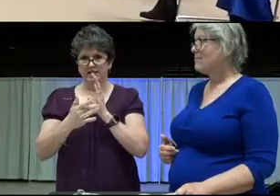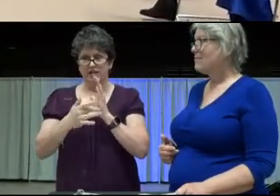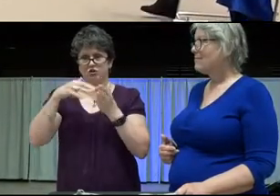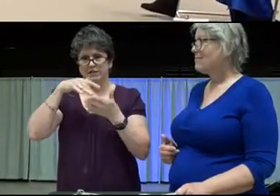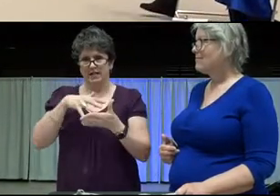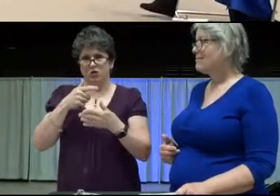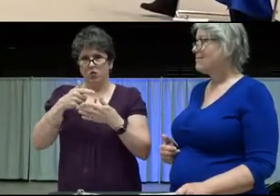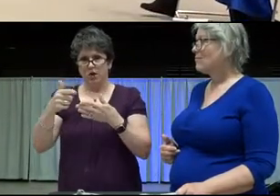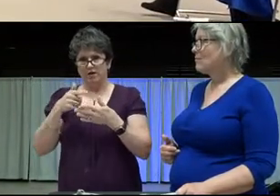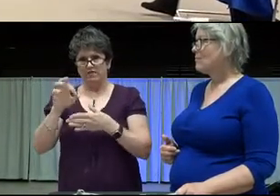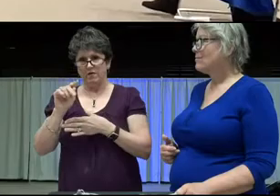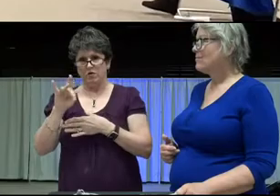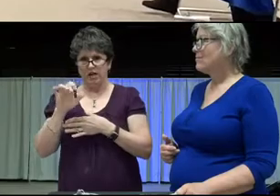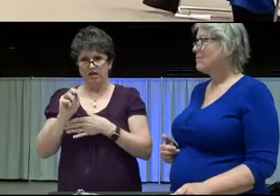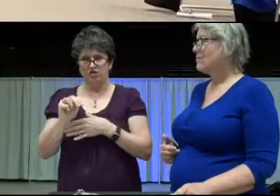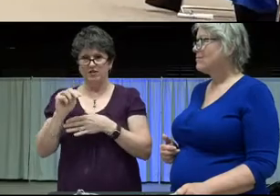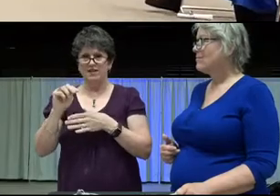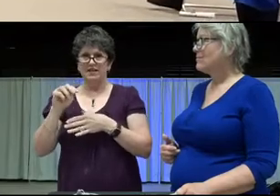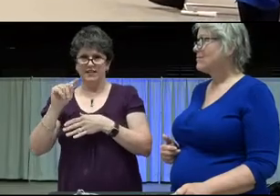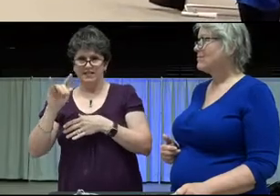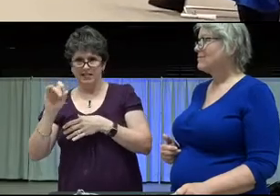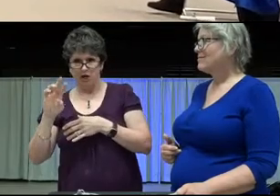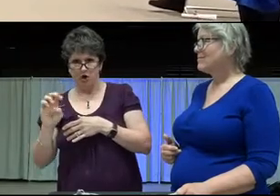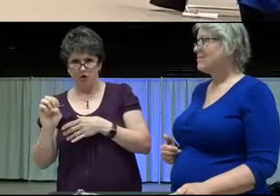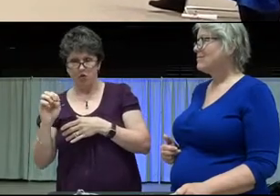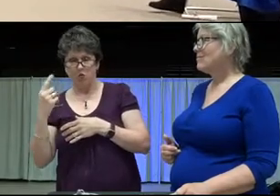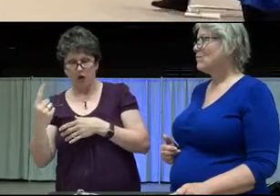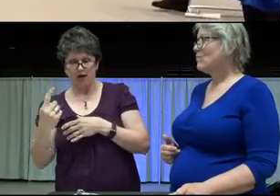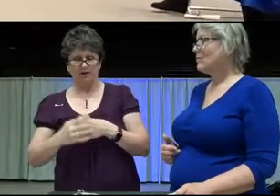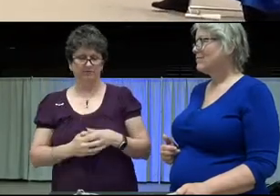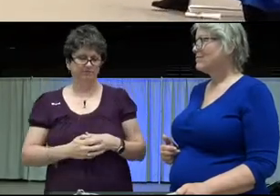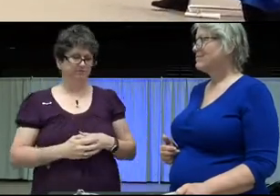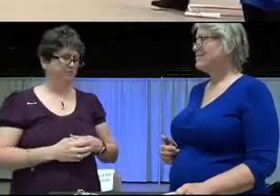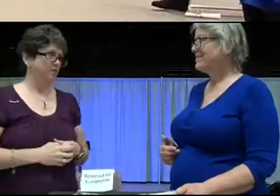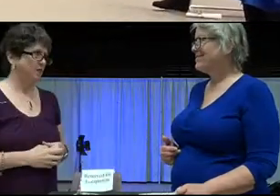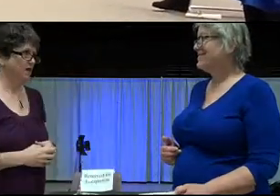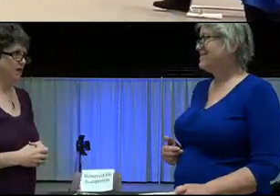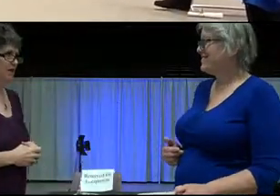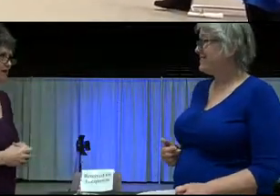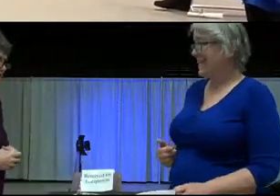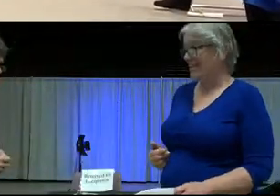Technical Studies, Welding and Fabrication, Tier 1.